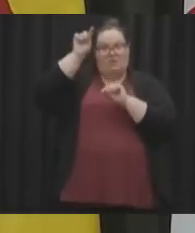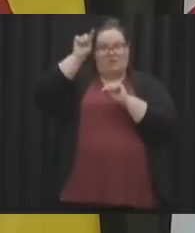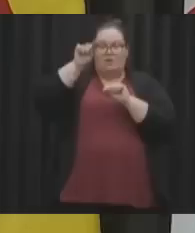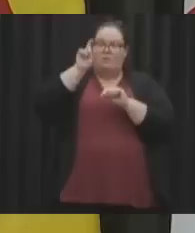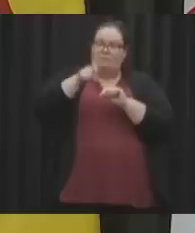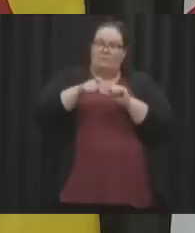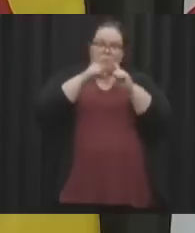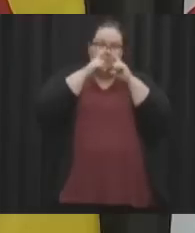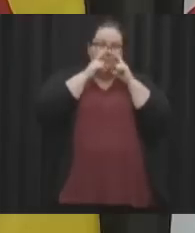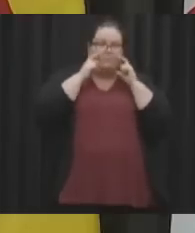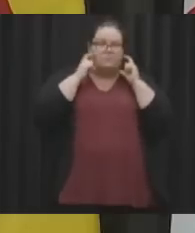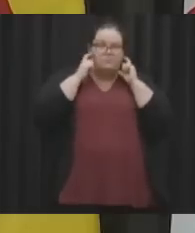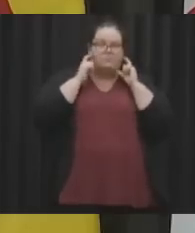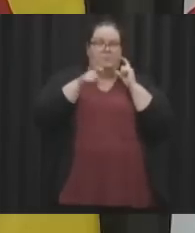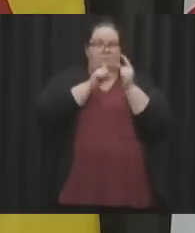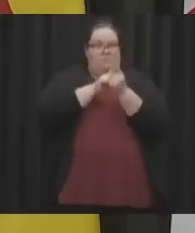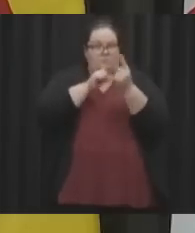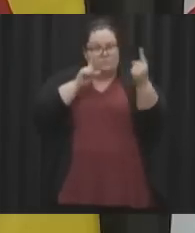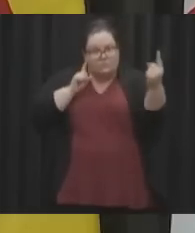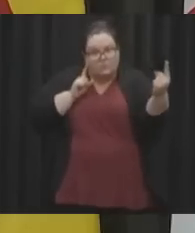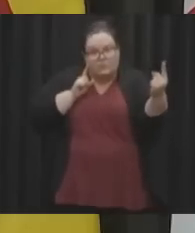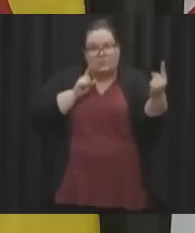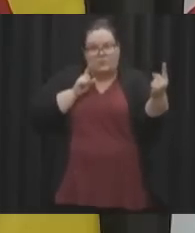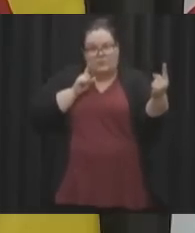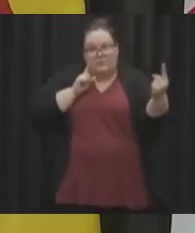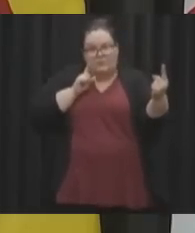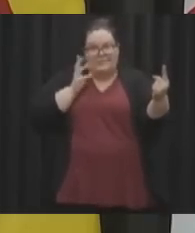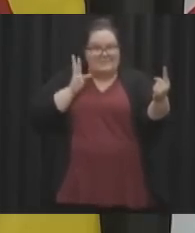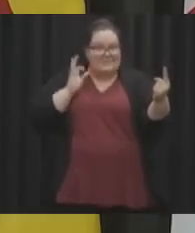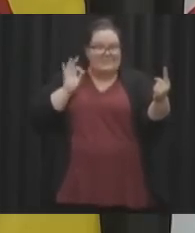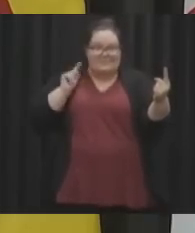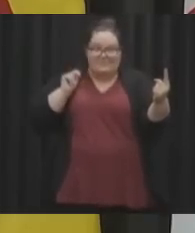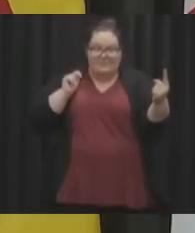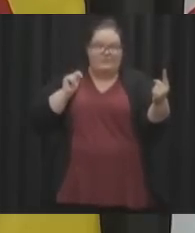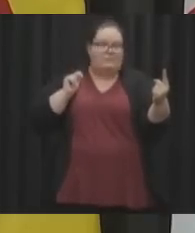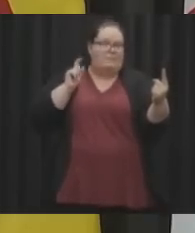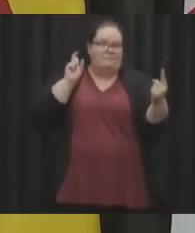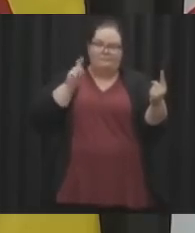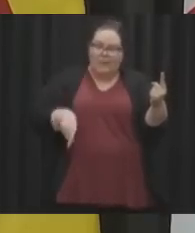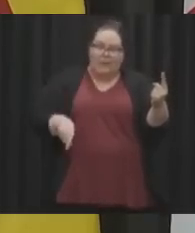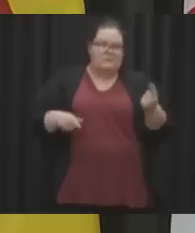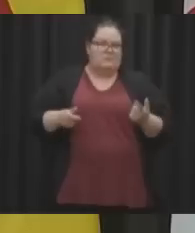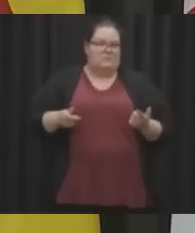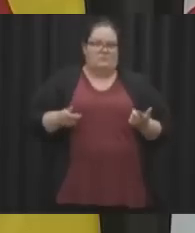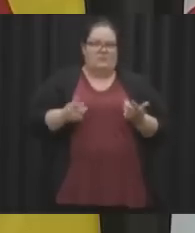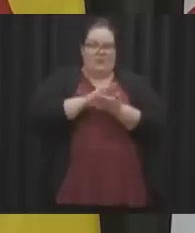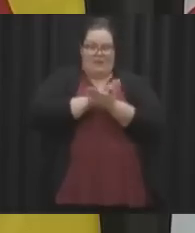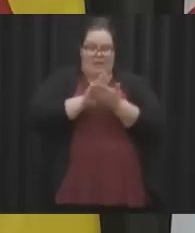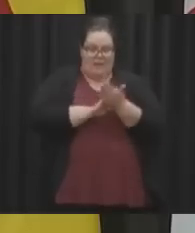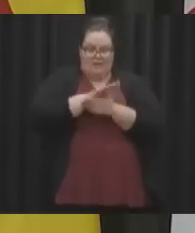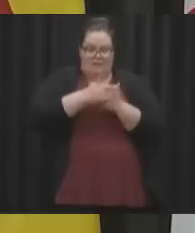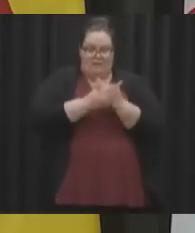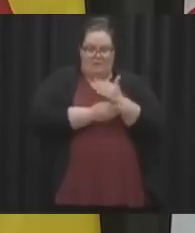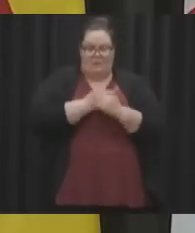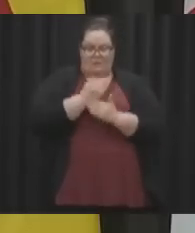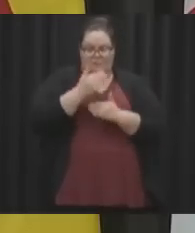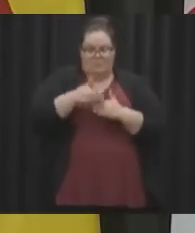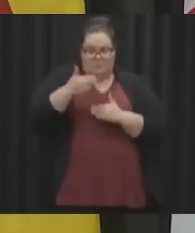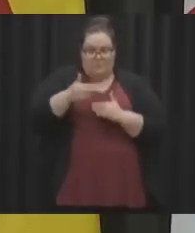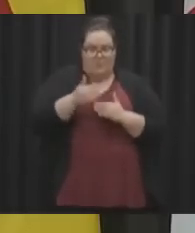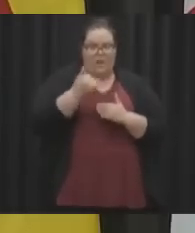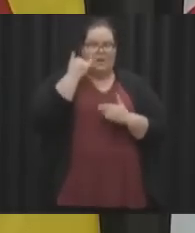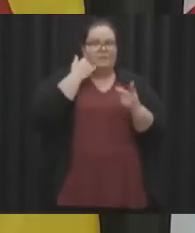the online referral form, or they can call 811, but the referral form has been working very, very well. So have a very low threshold for getting